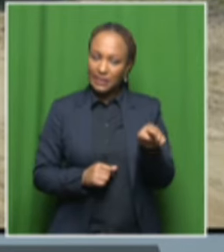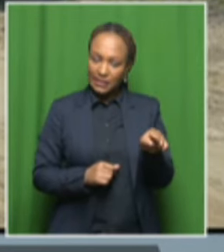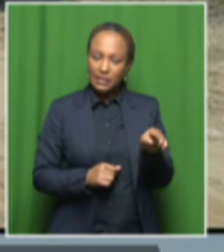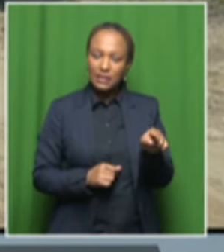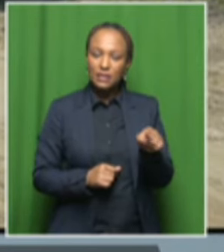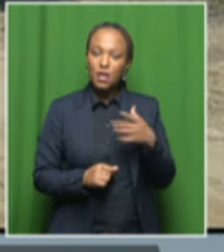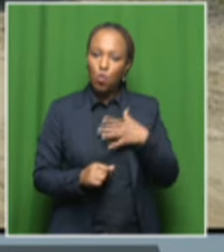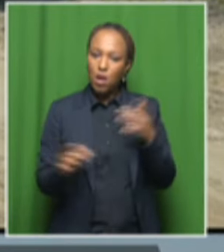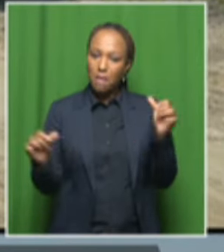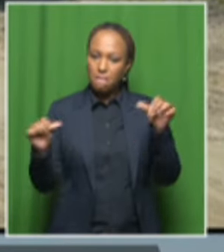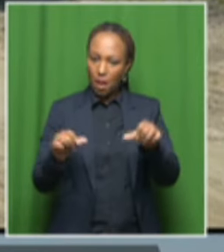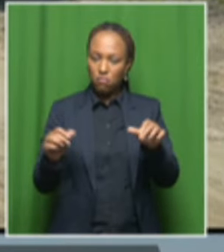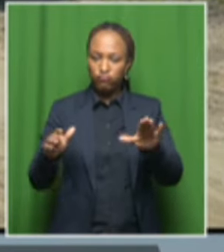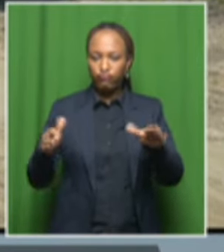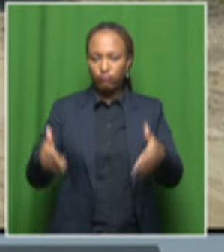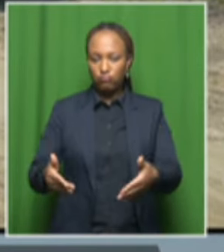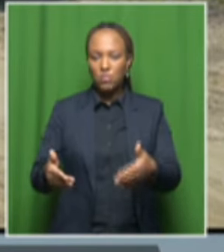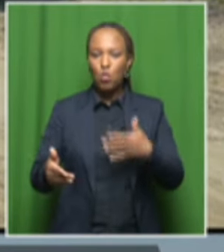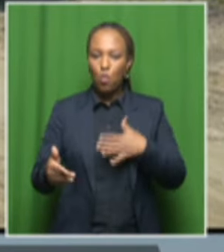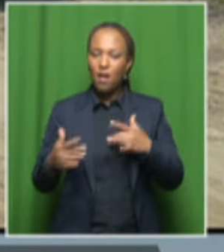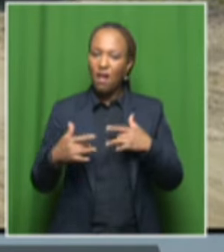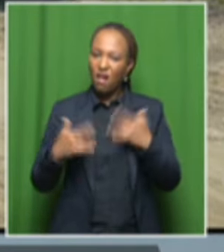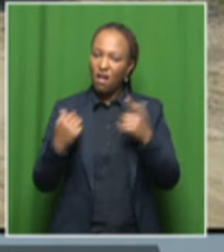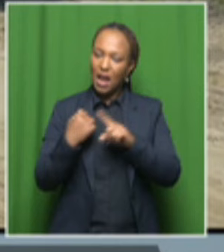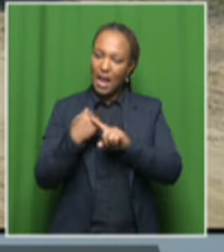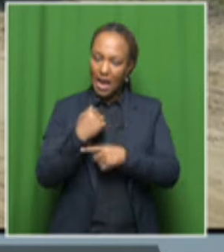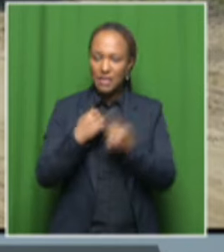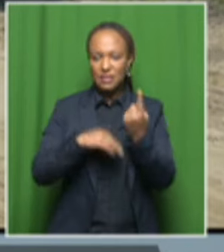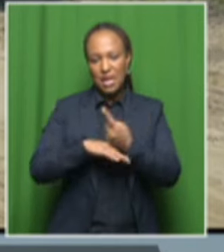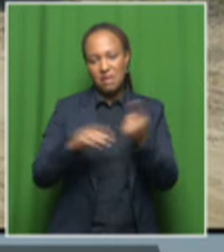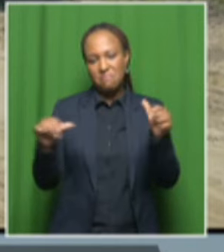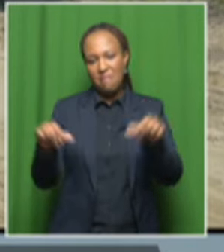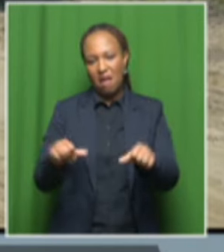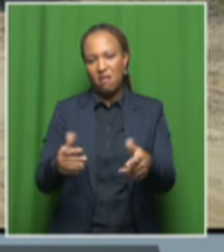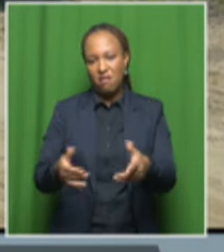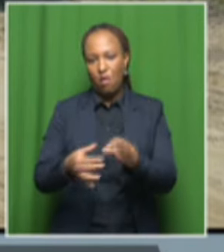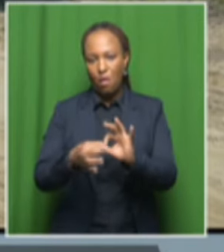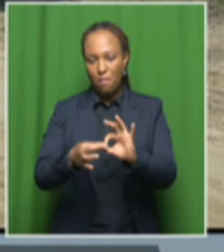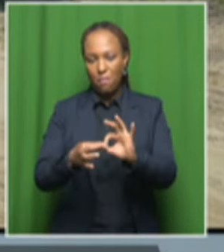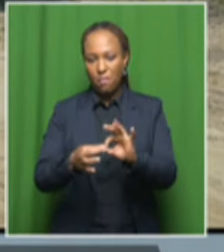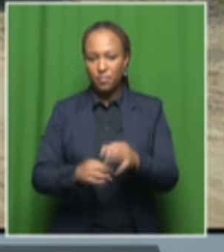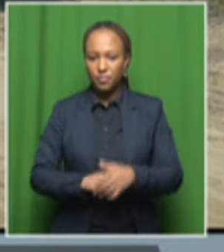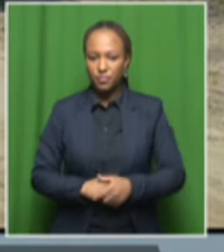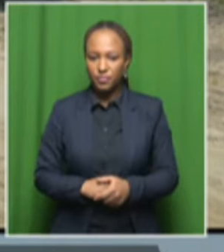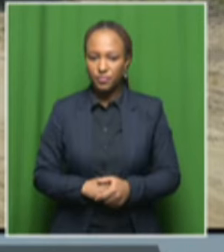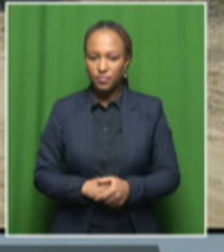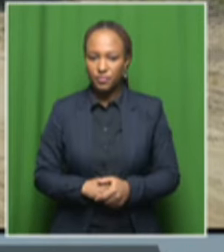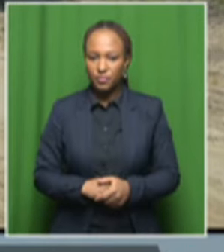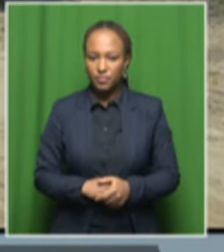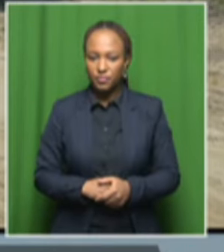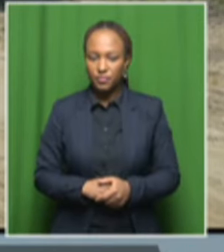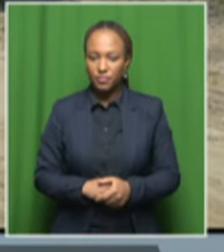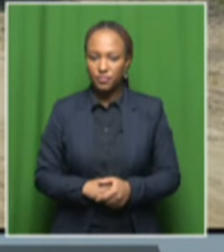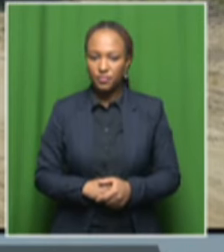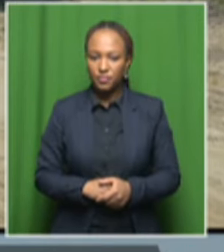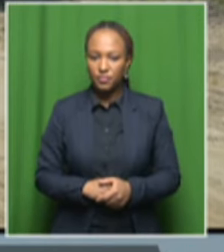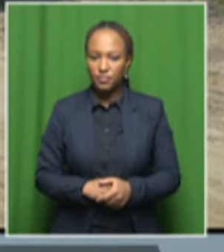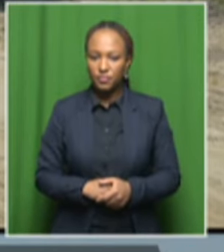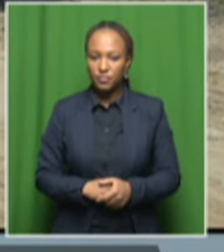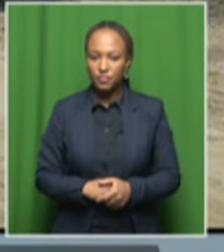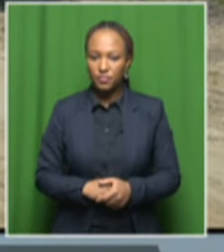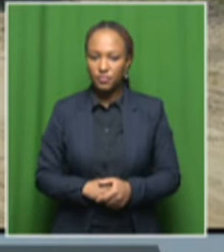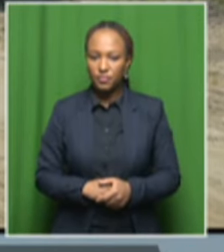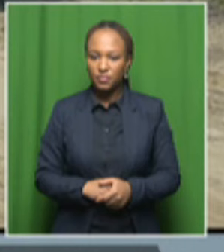wanted to spend the last days of his life. I reminded he chose